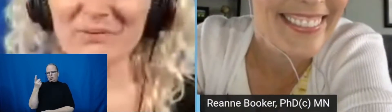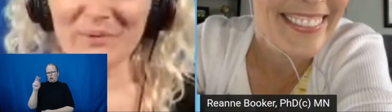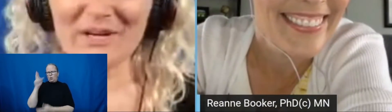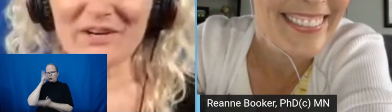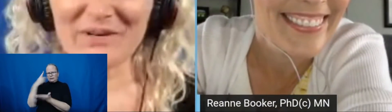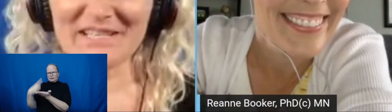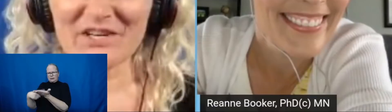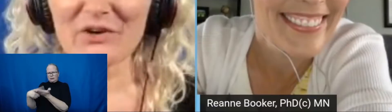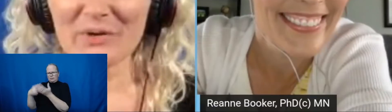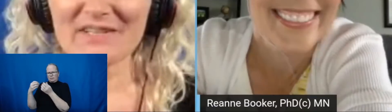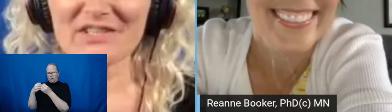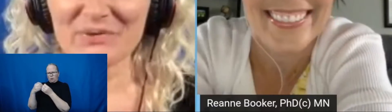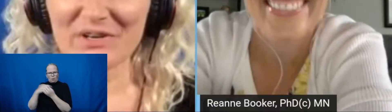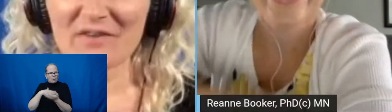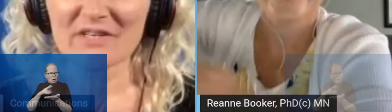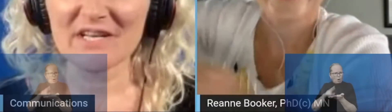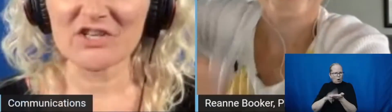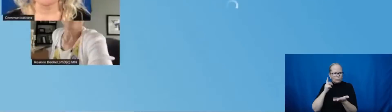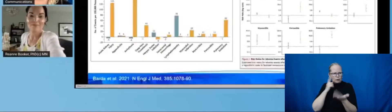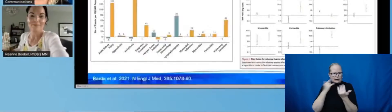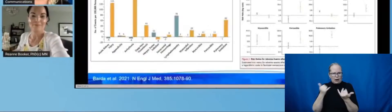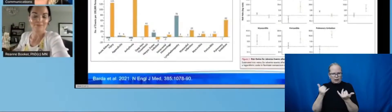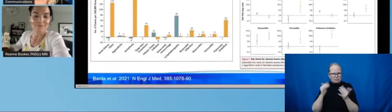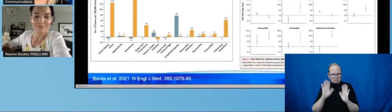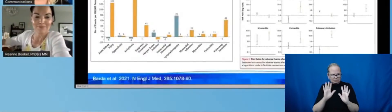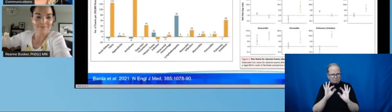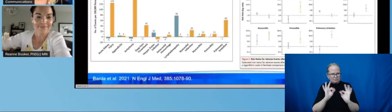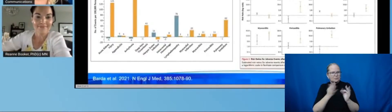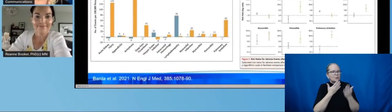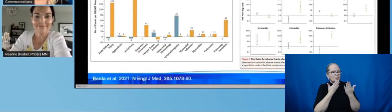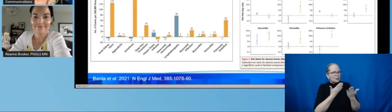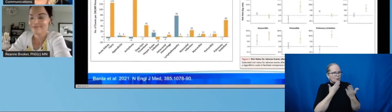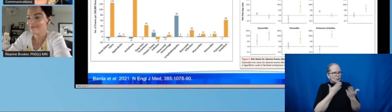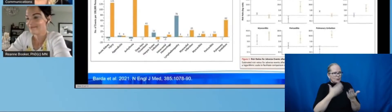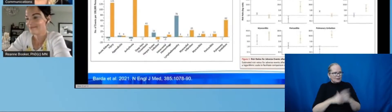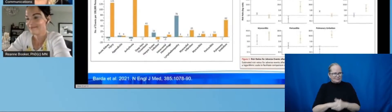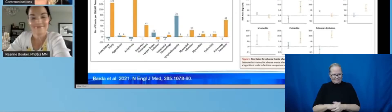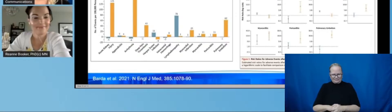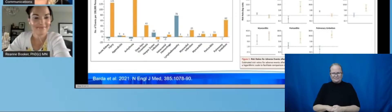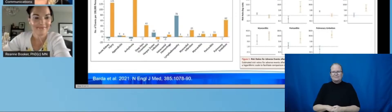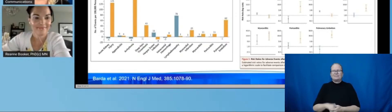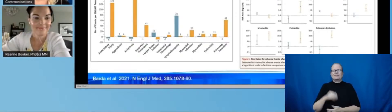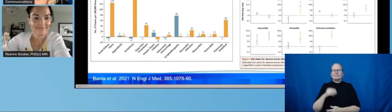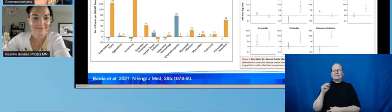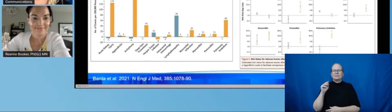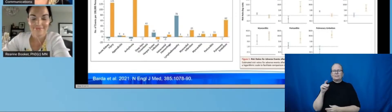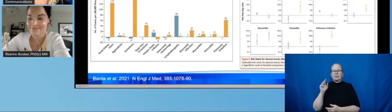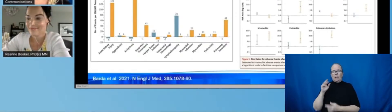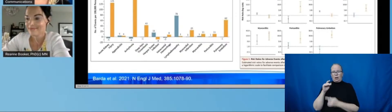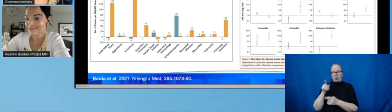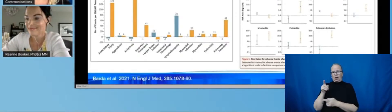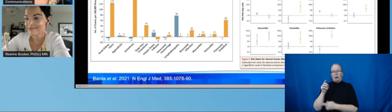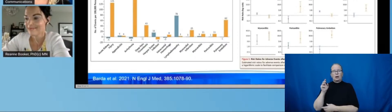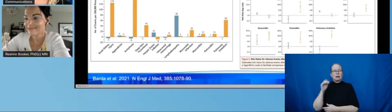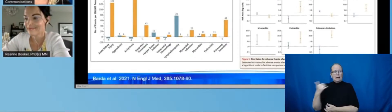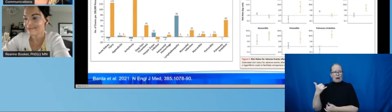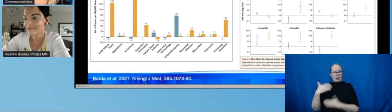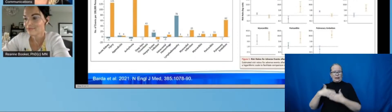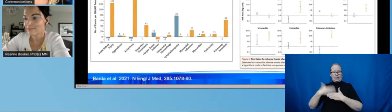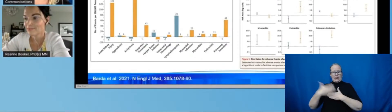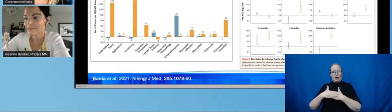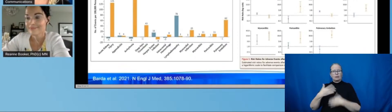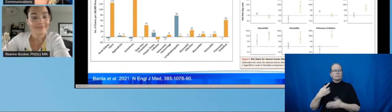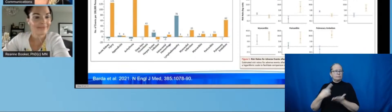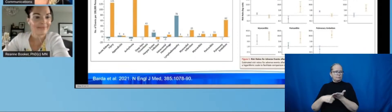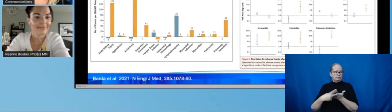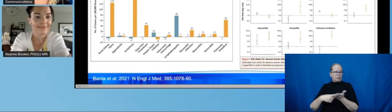exactly where we are going to go, is to a conversation around pregnancy. Thank you so very much, Marianne. We will bring you back